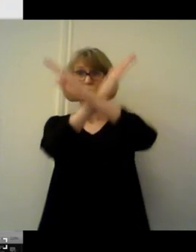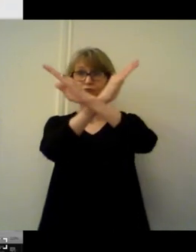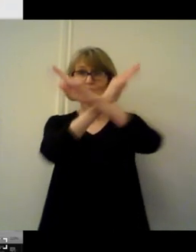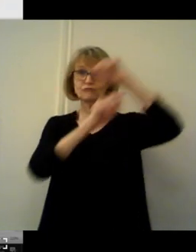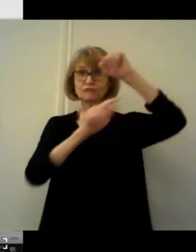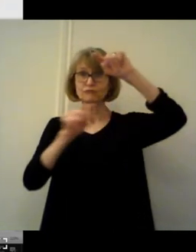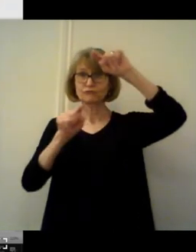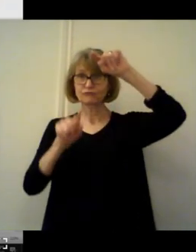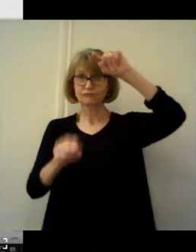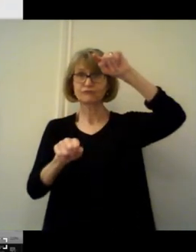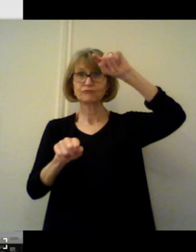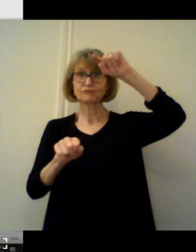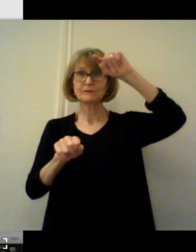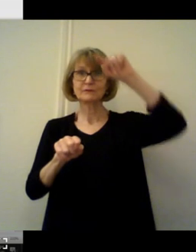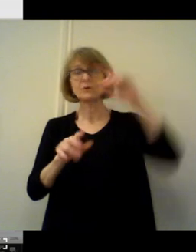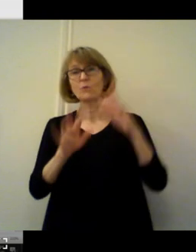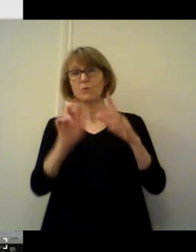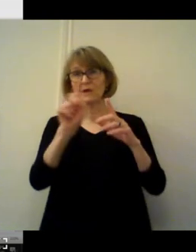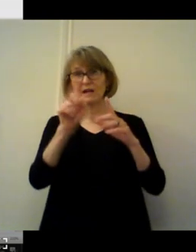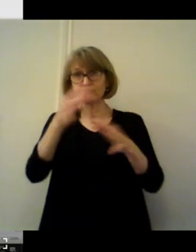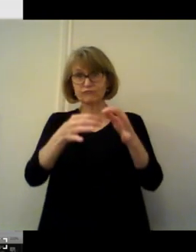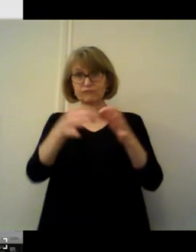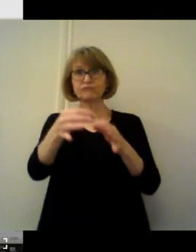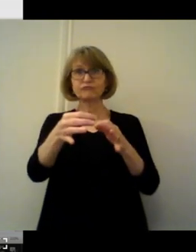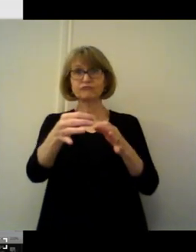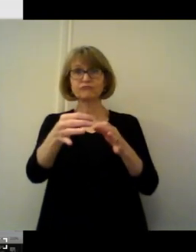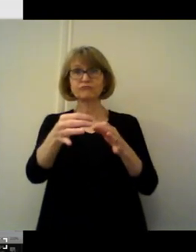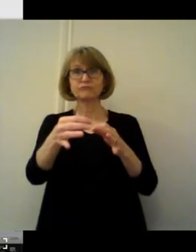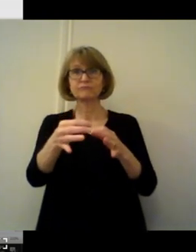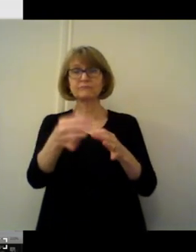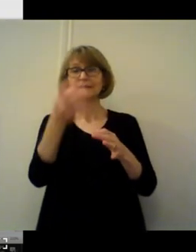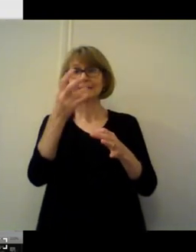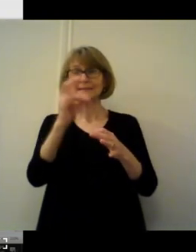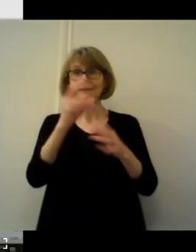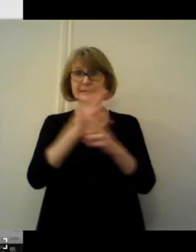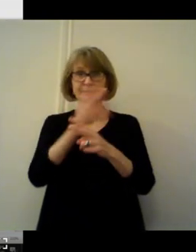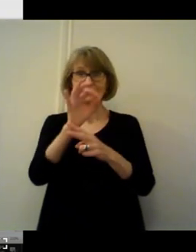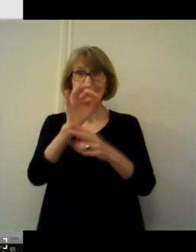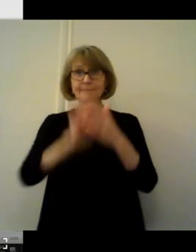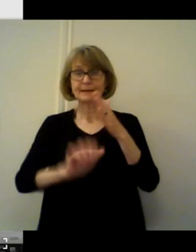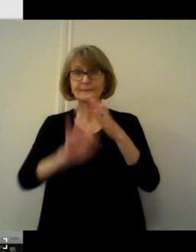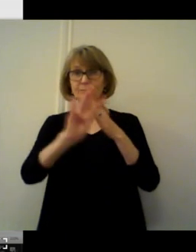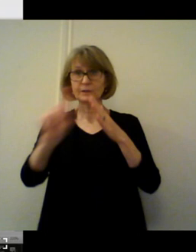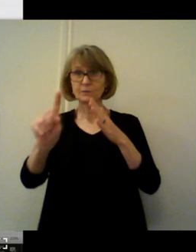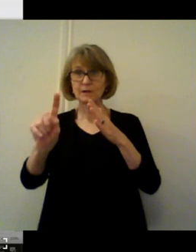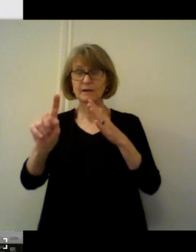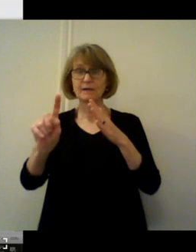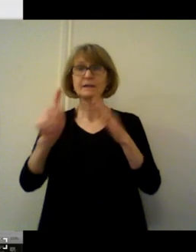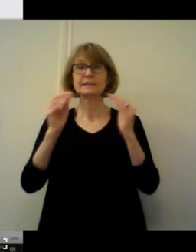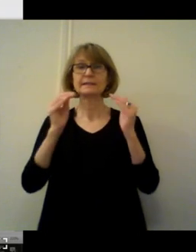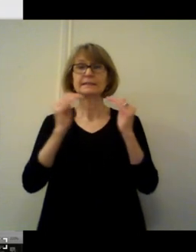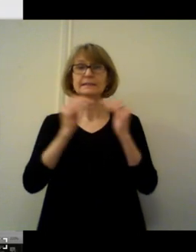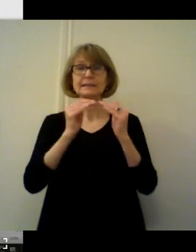plug in our x value right here, so 17 times 9 minus 41, we get the